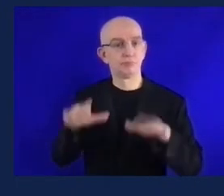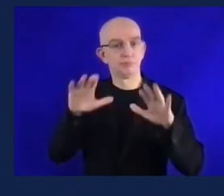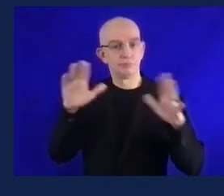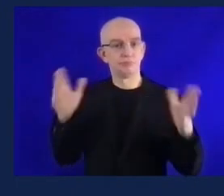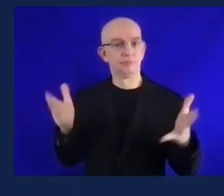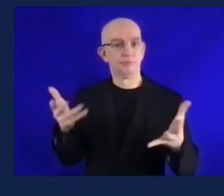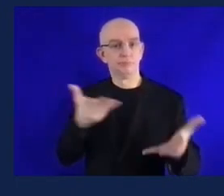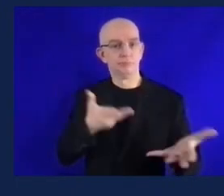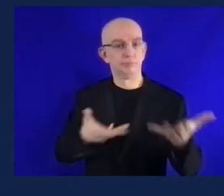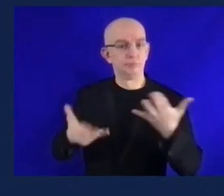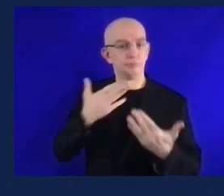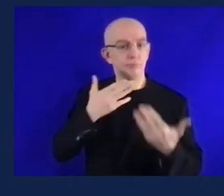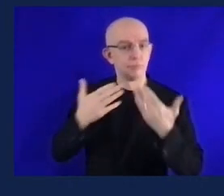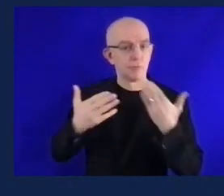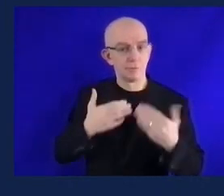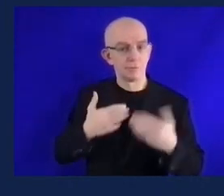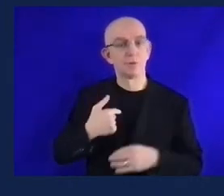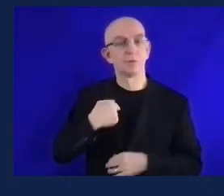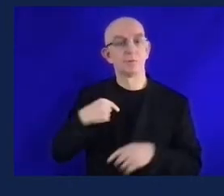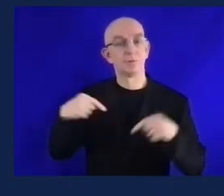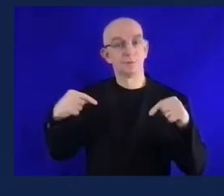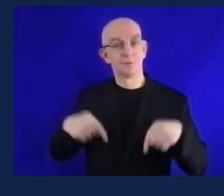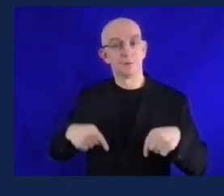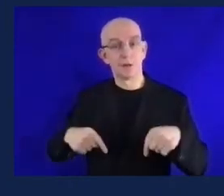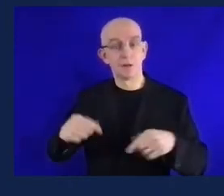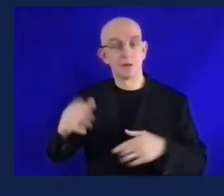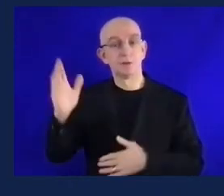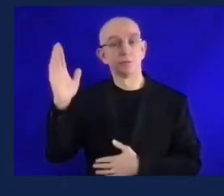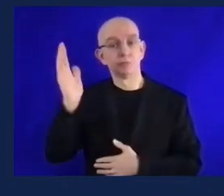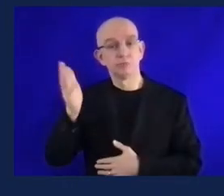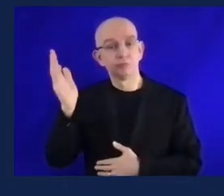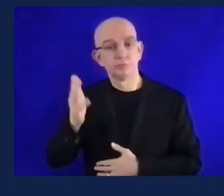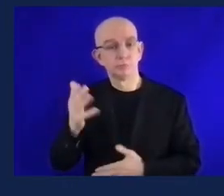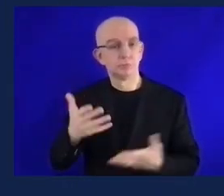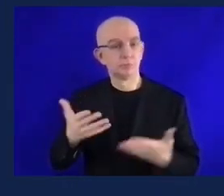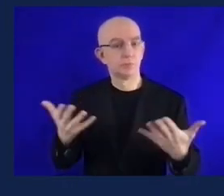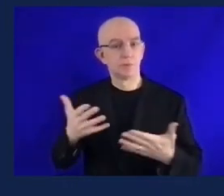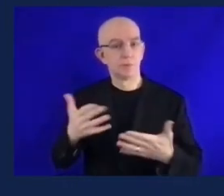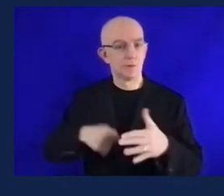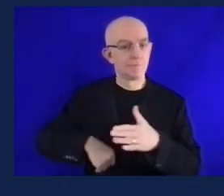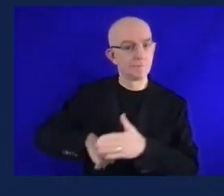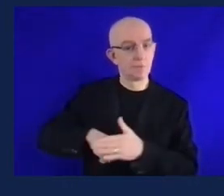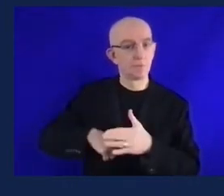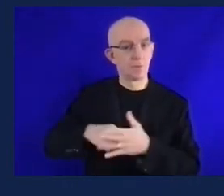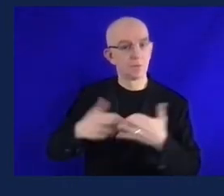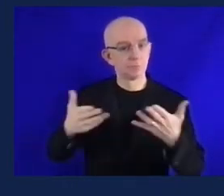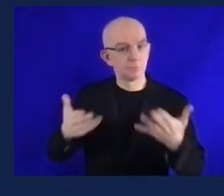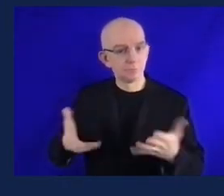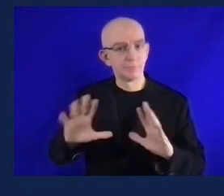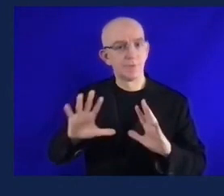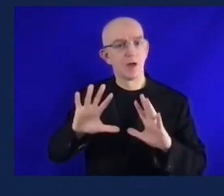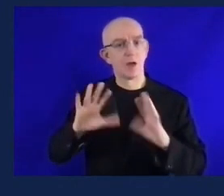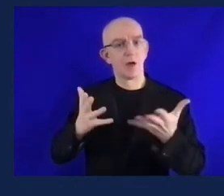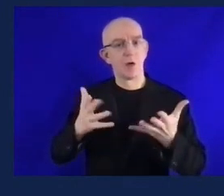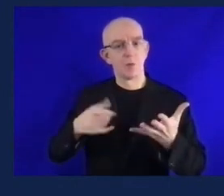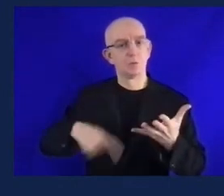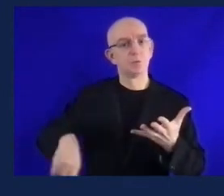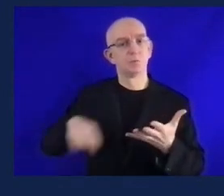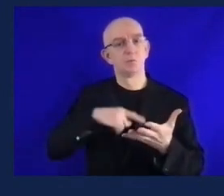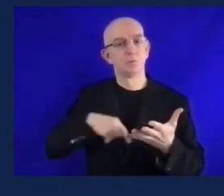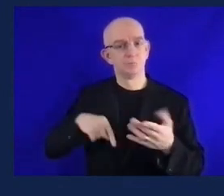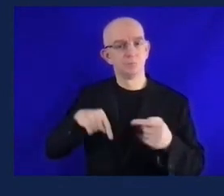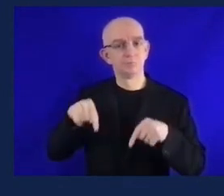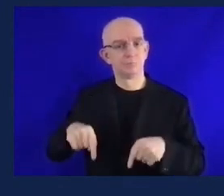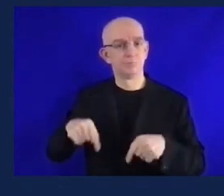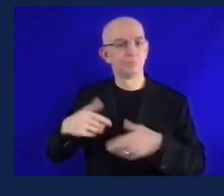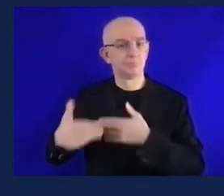To start, I want to talk shortly about myself. I have been a professional football player for 10 years at Football Club